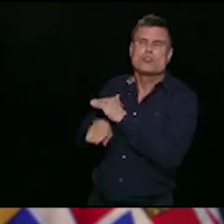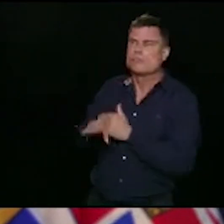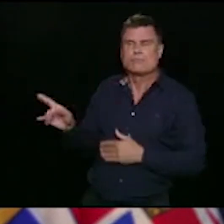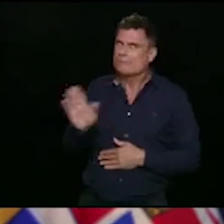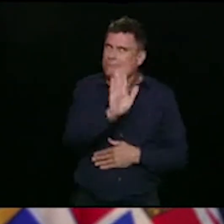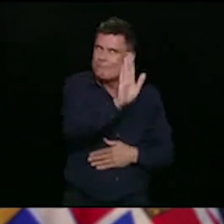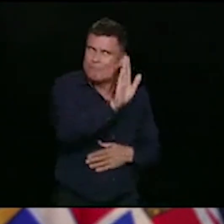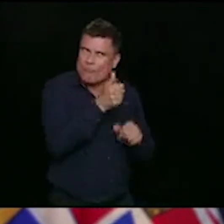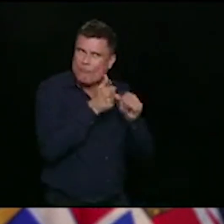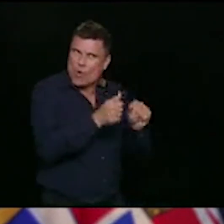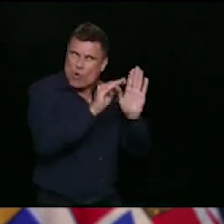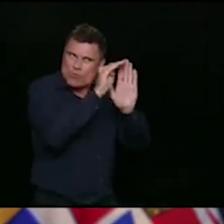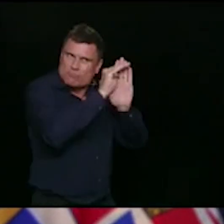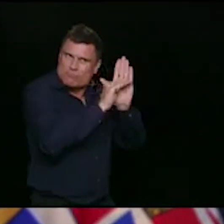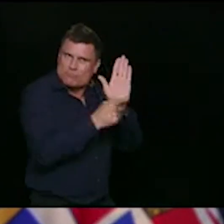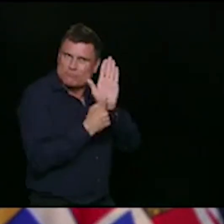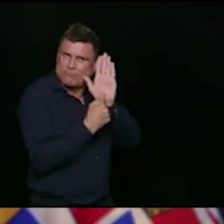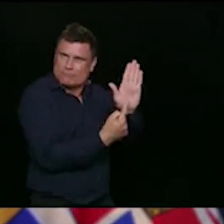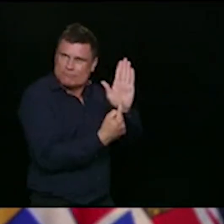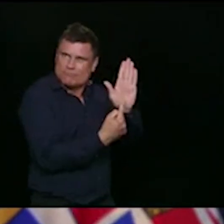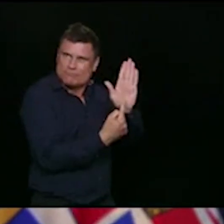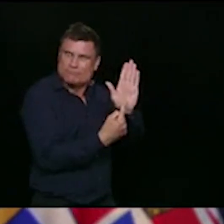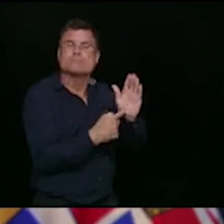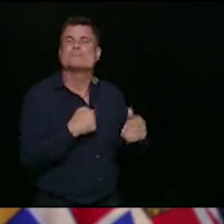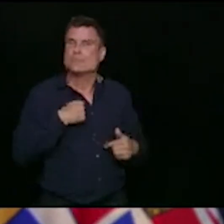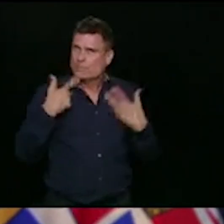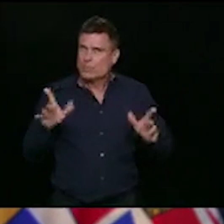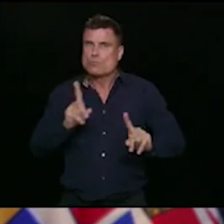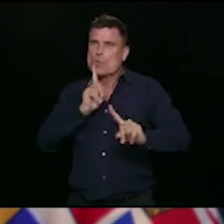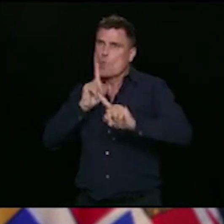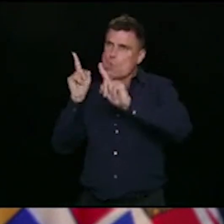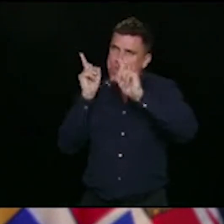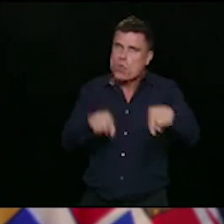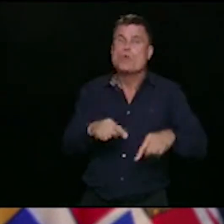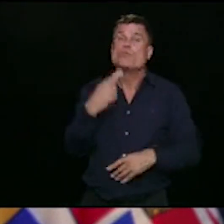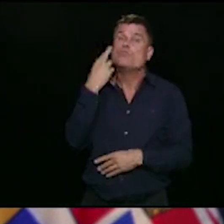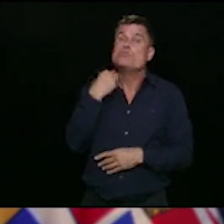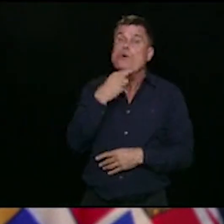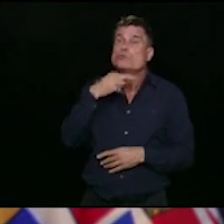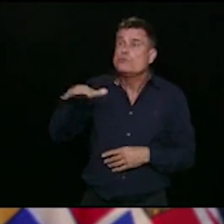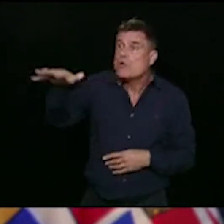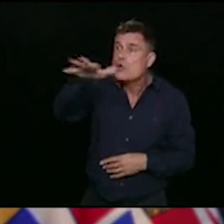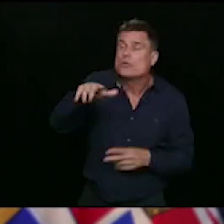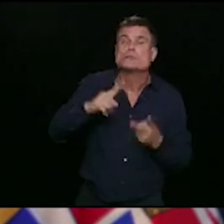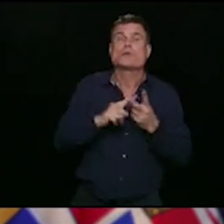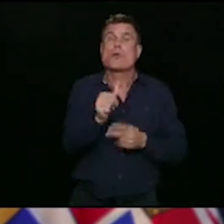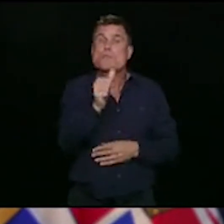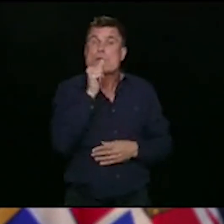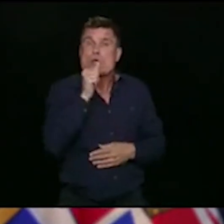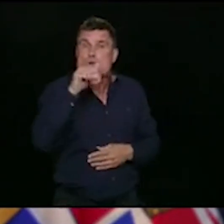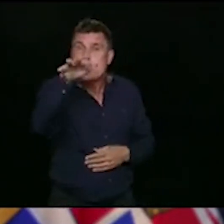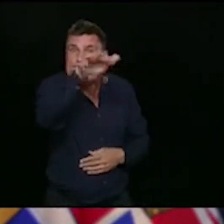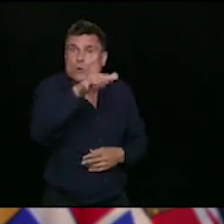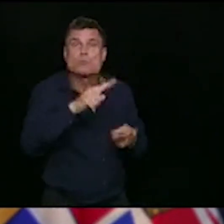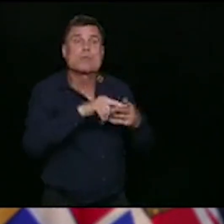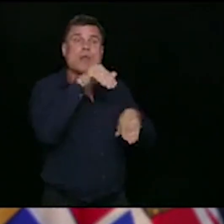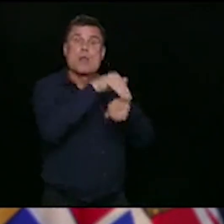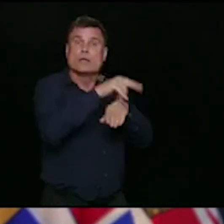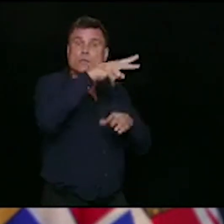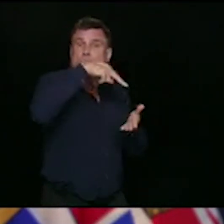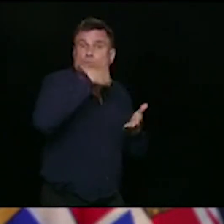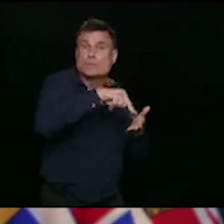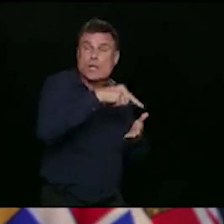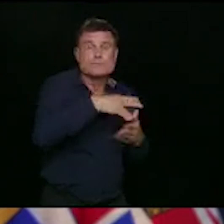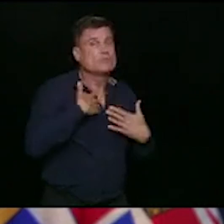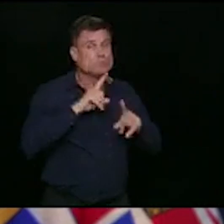So we need to all understand that these rules are in place for a reason, and we do have orders that apply to restaurants and pubs